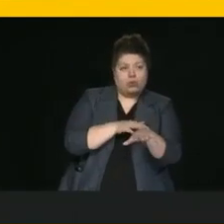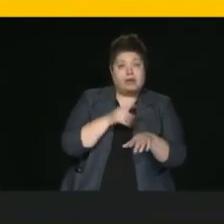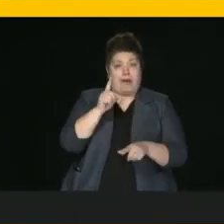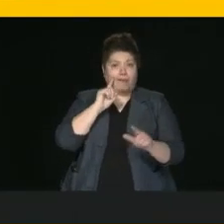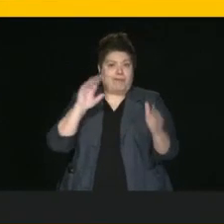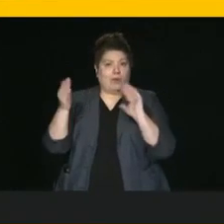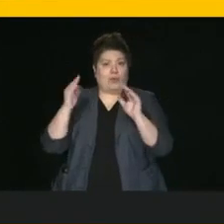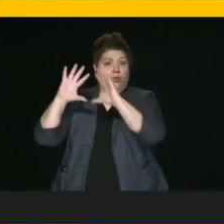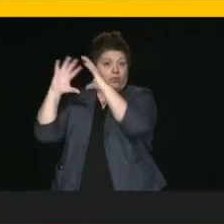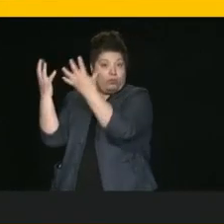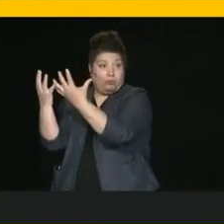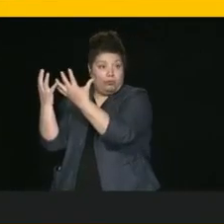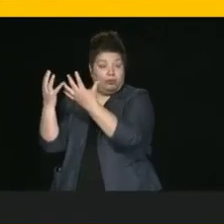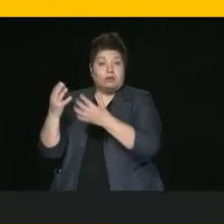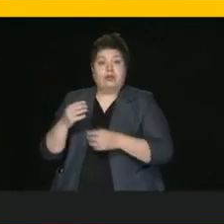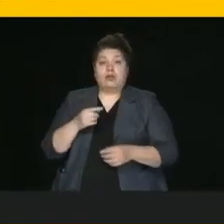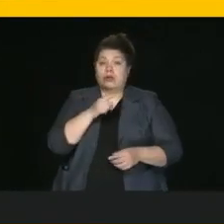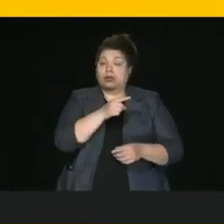accumulation